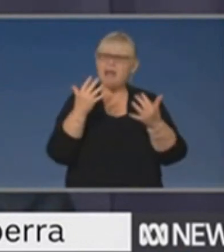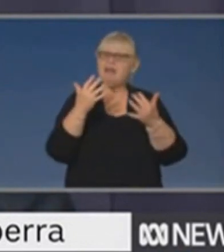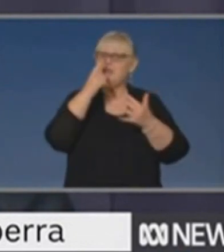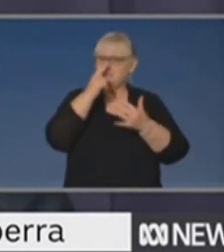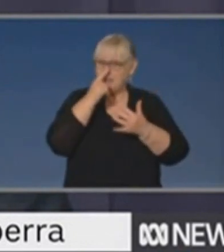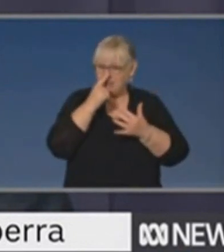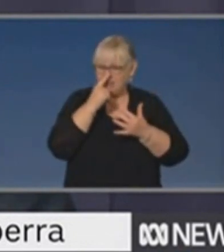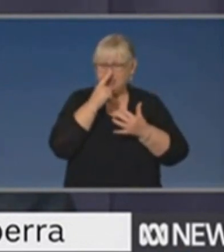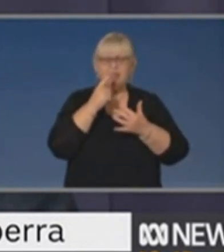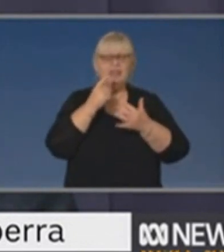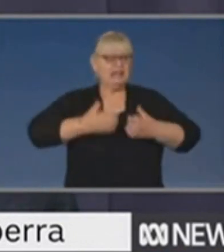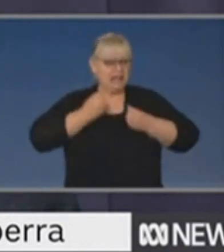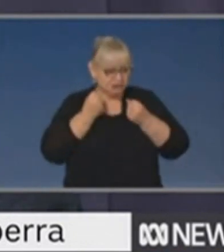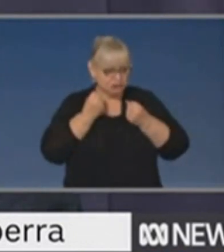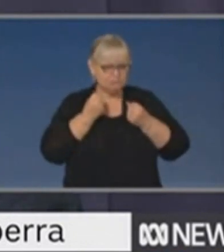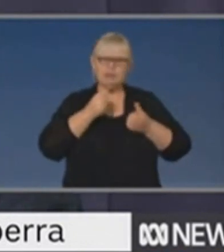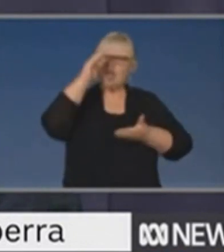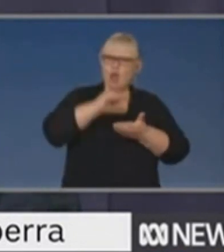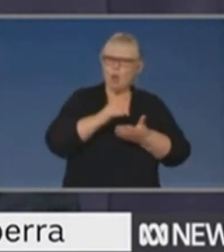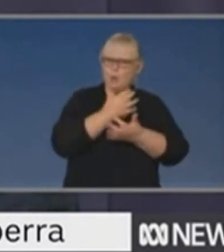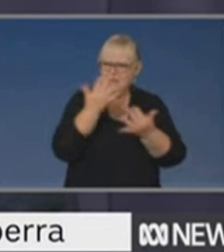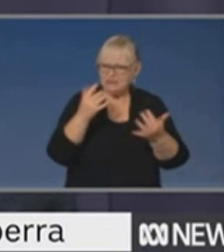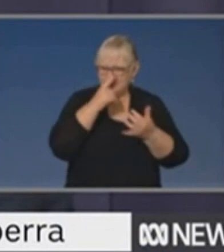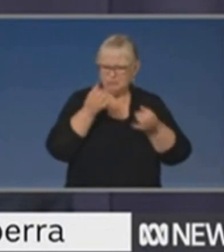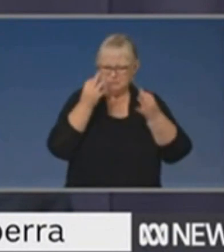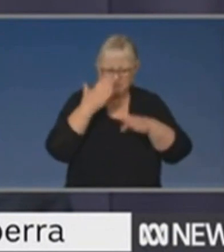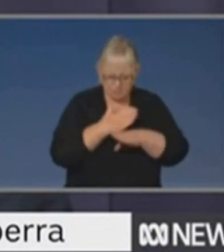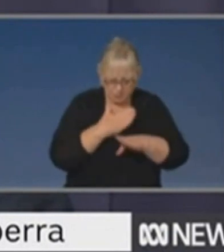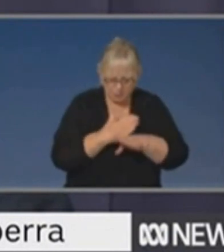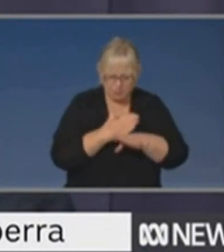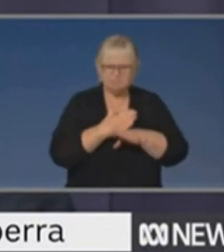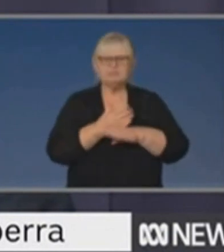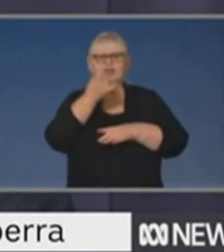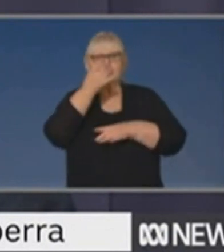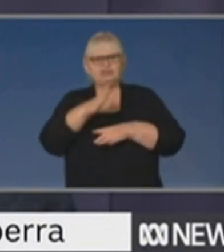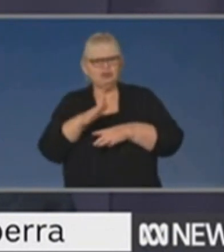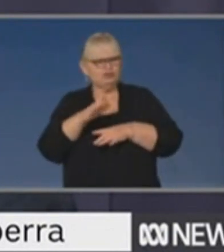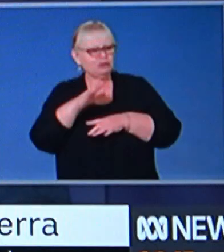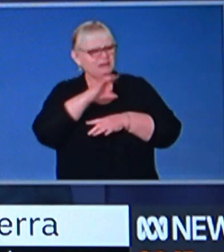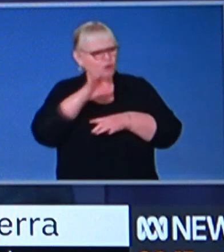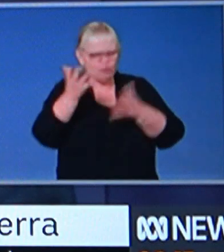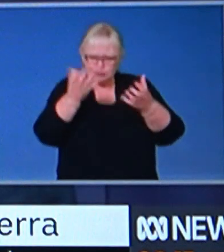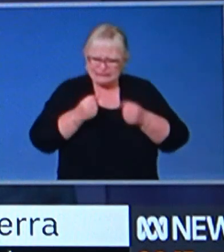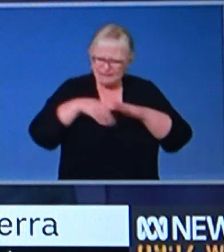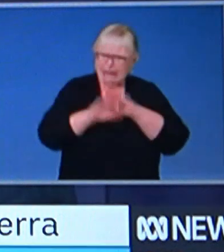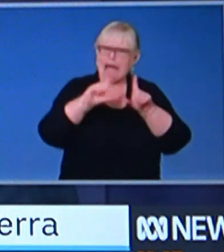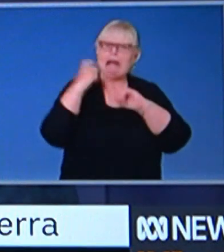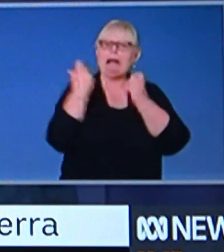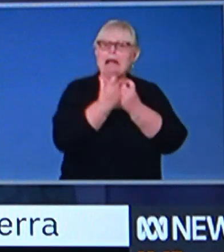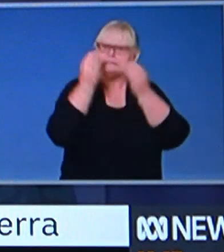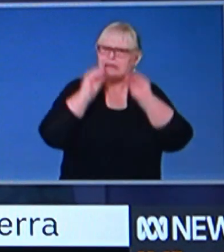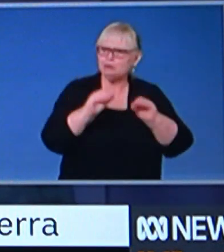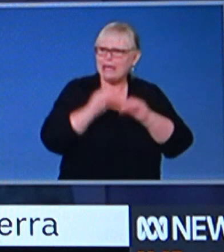Australians out of work, having a low number of cases and children not receiving in-classroom education, having a low number